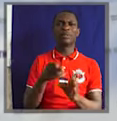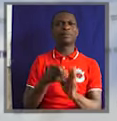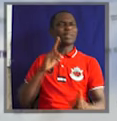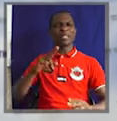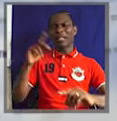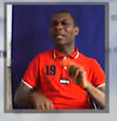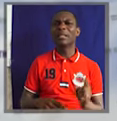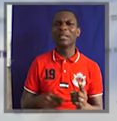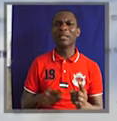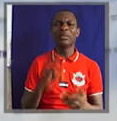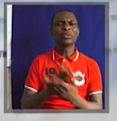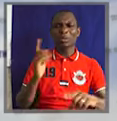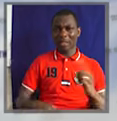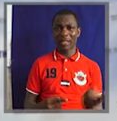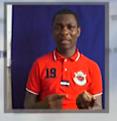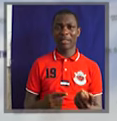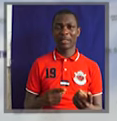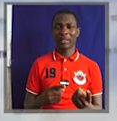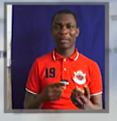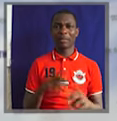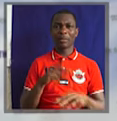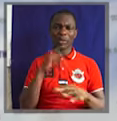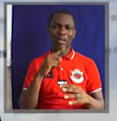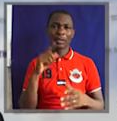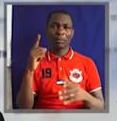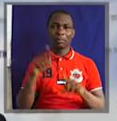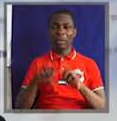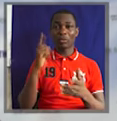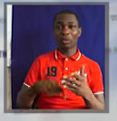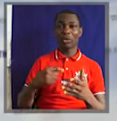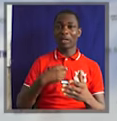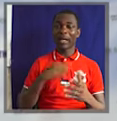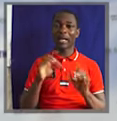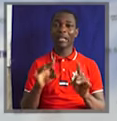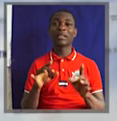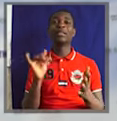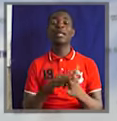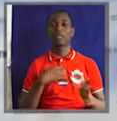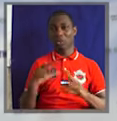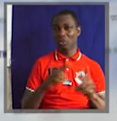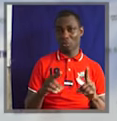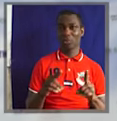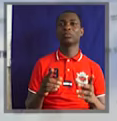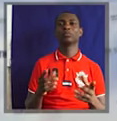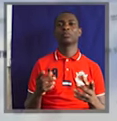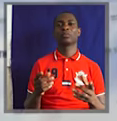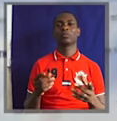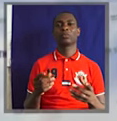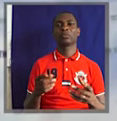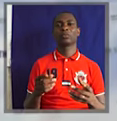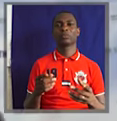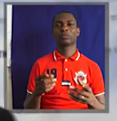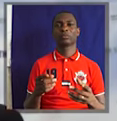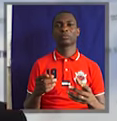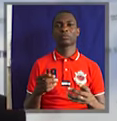papa, wuti ya me. Wase, but what I hate, that I do. Ni amempe no, eno,